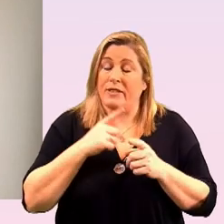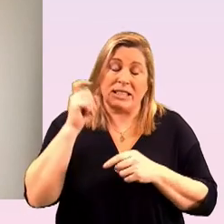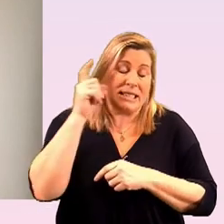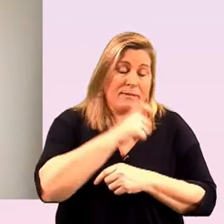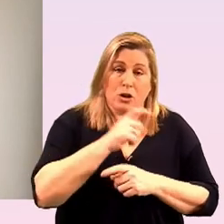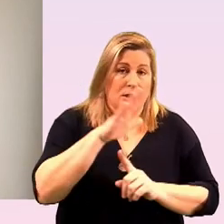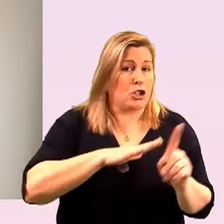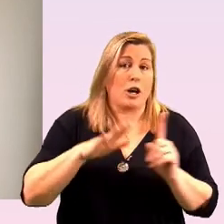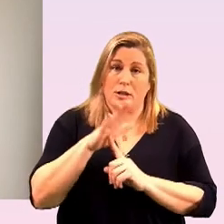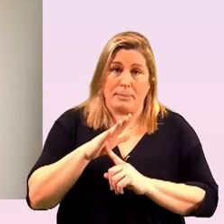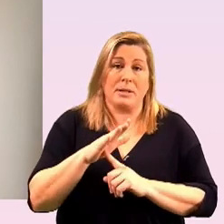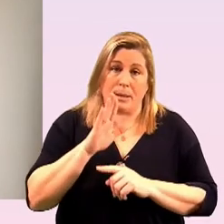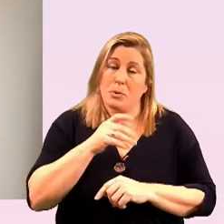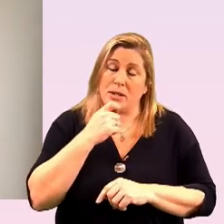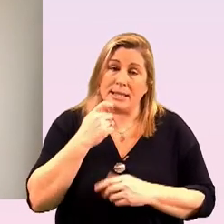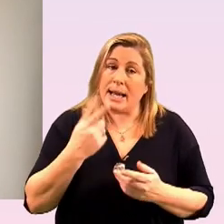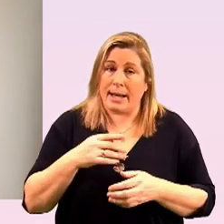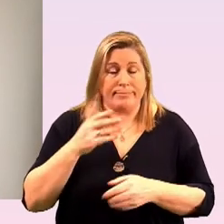said. Absolutely.